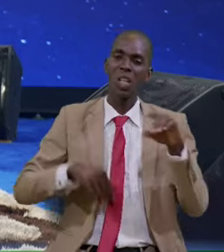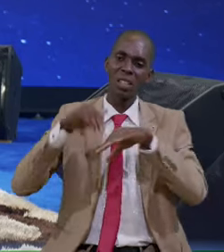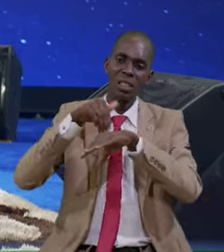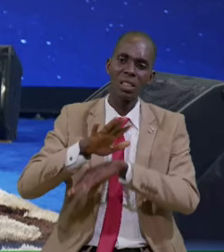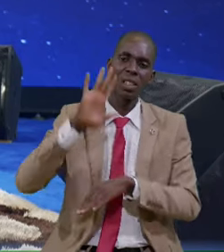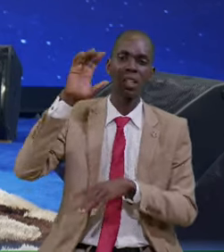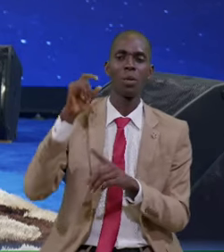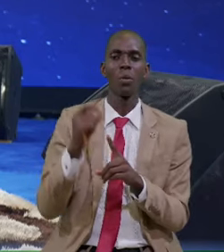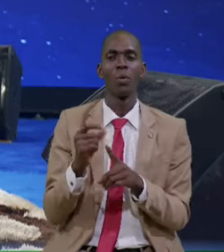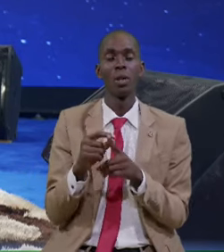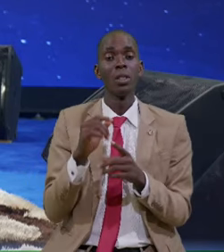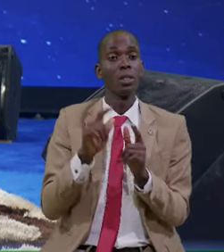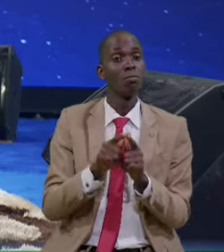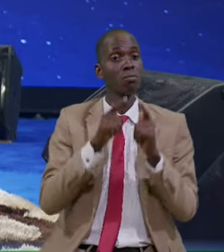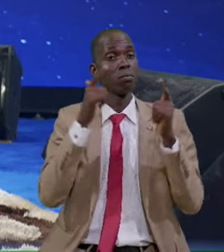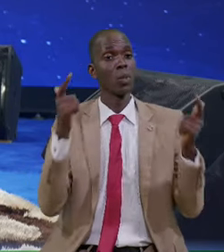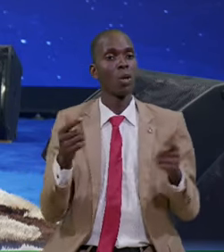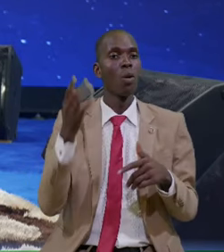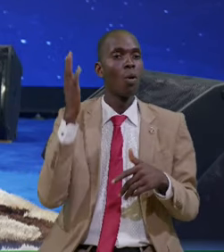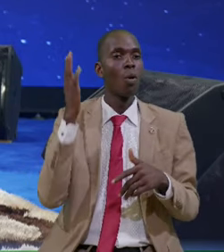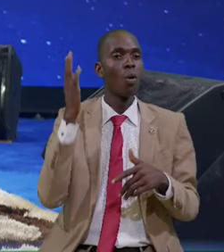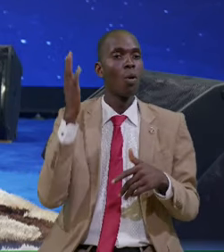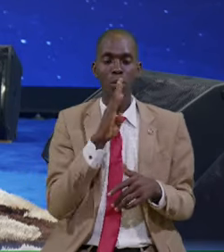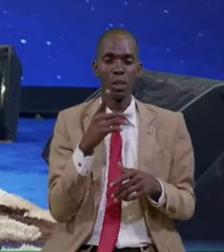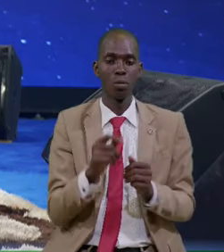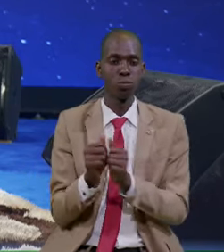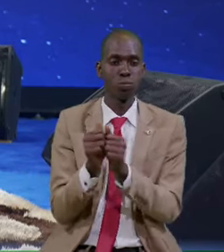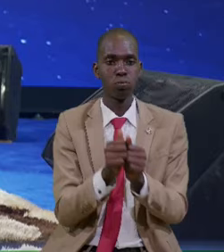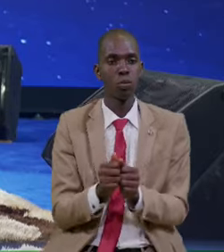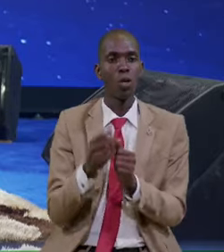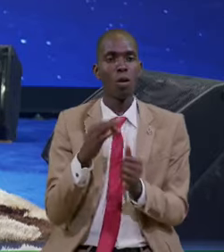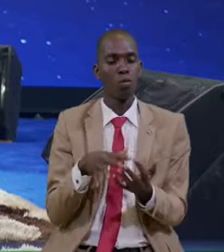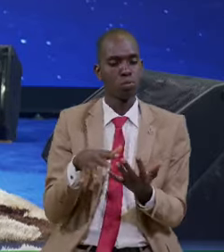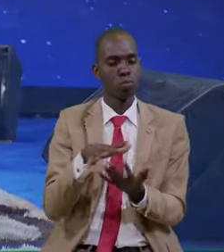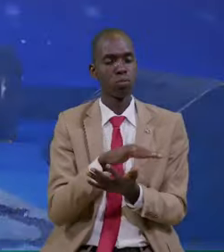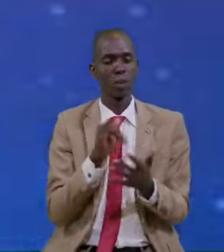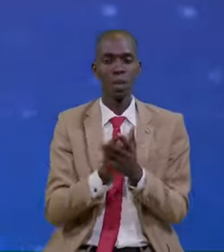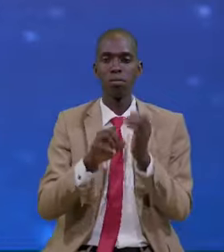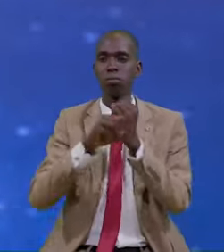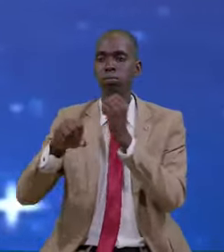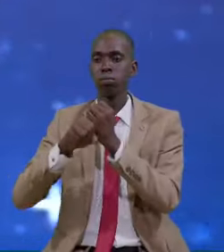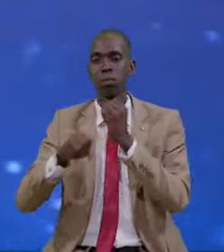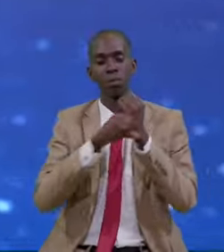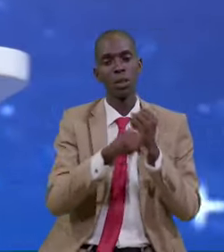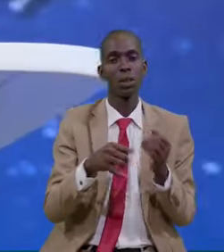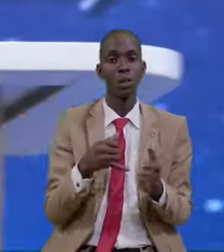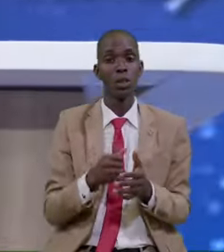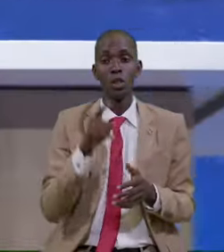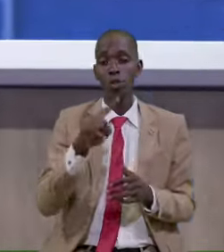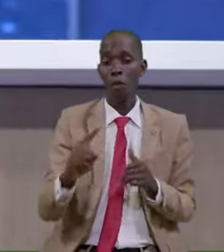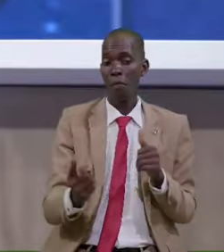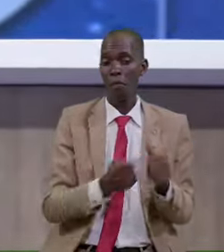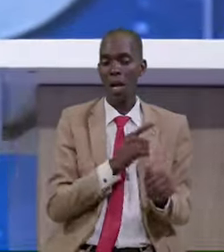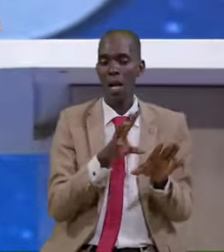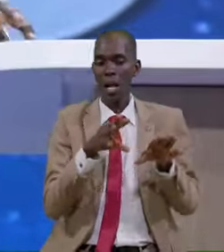word. Great was the company of those that published it. You first of all receive it,